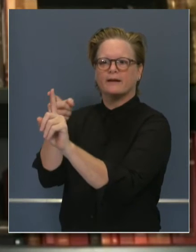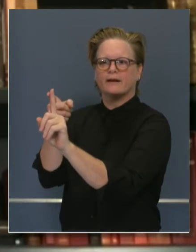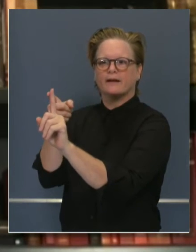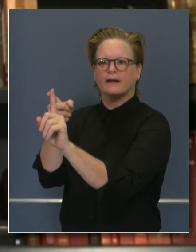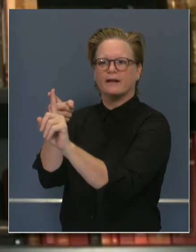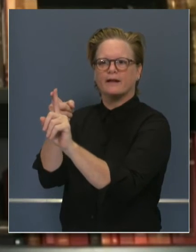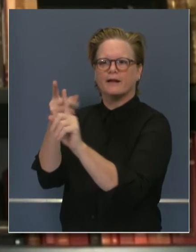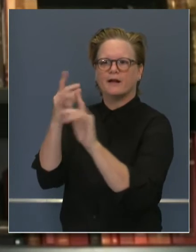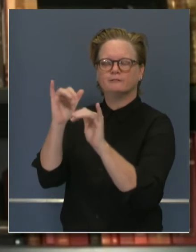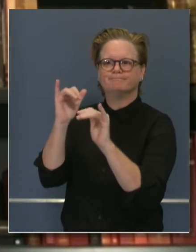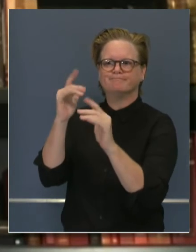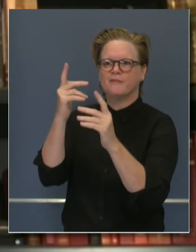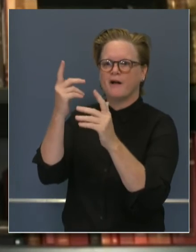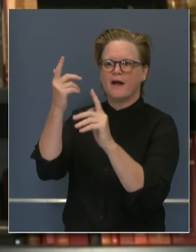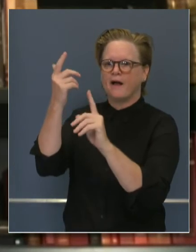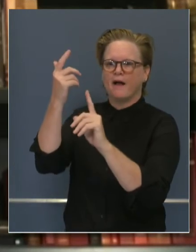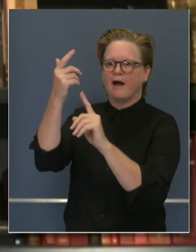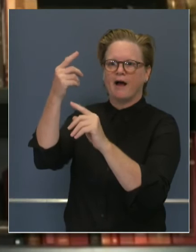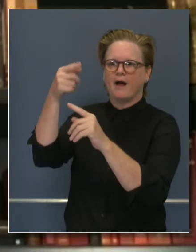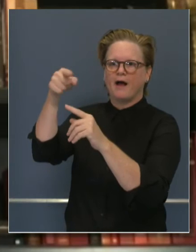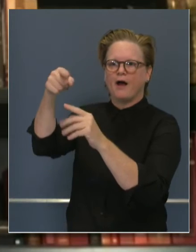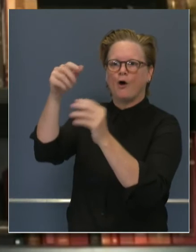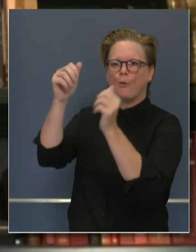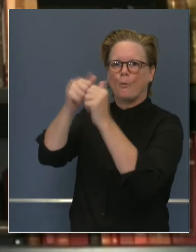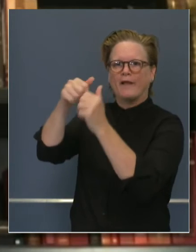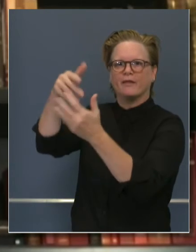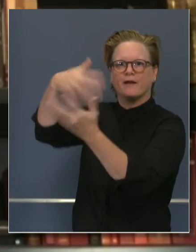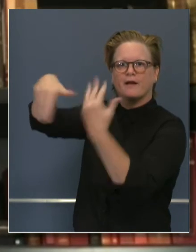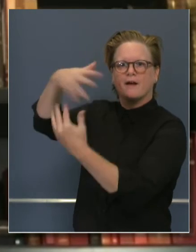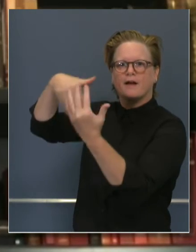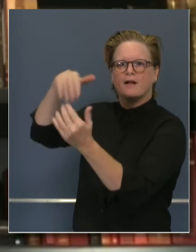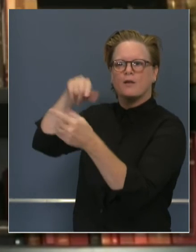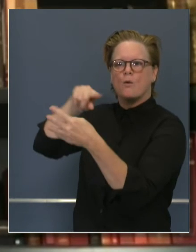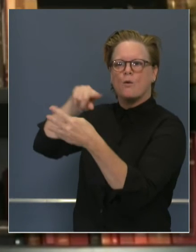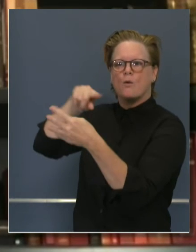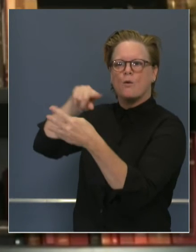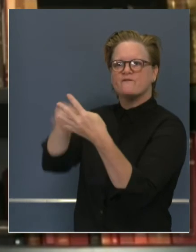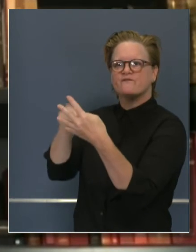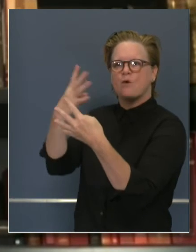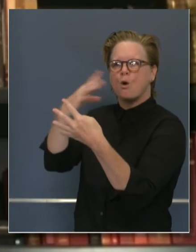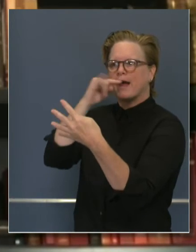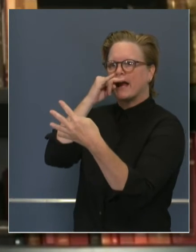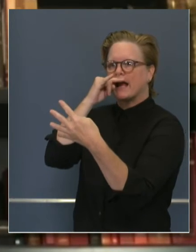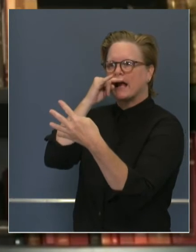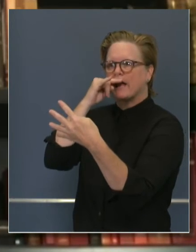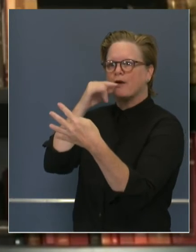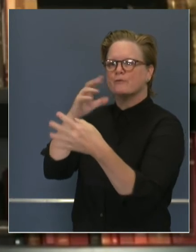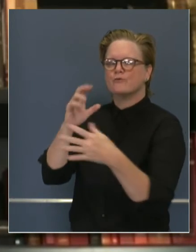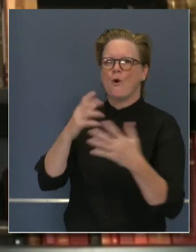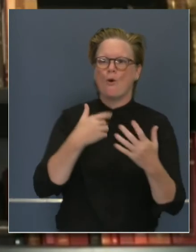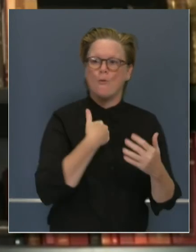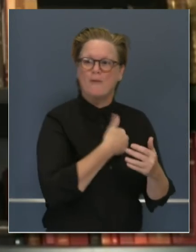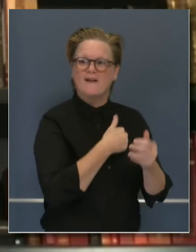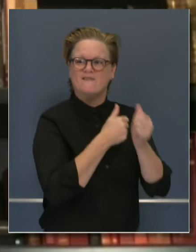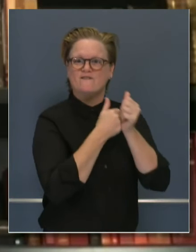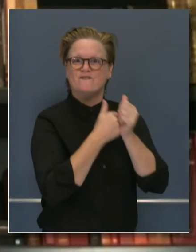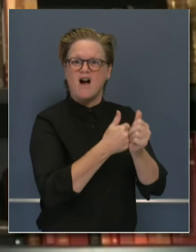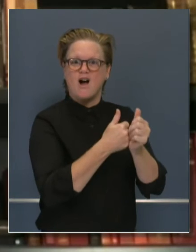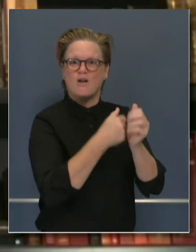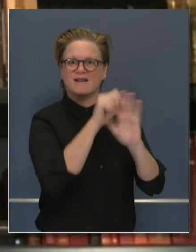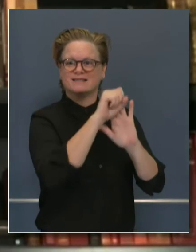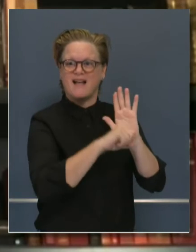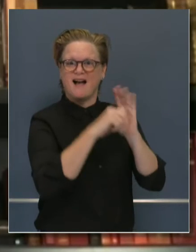immediately went through the process of protocols and reviews that are well established by the state. And also went to greater lengths to get